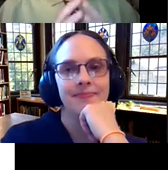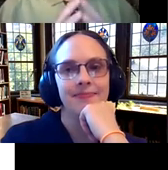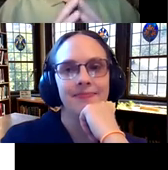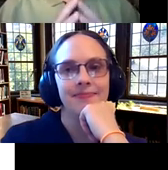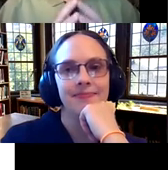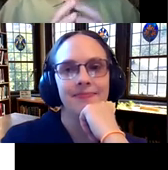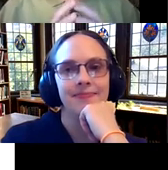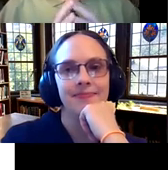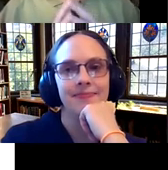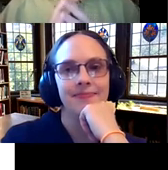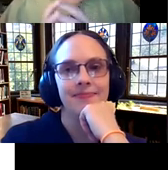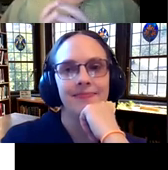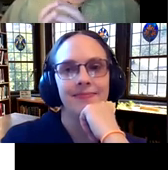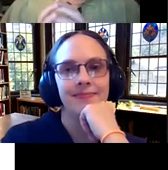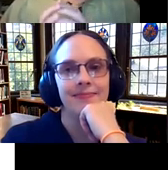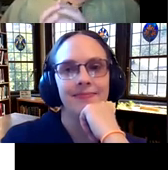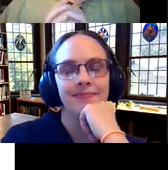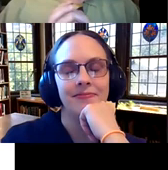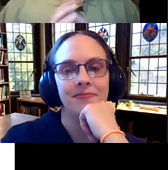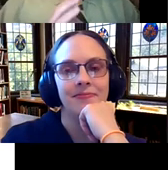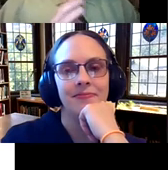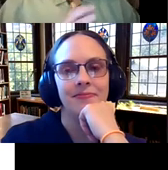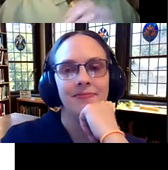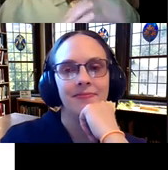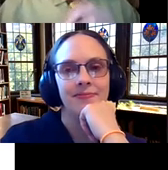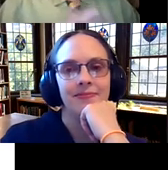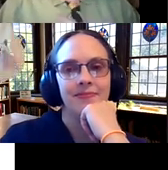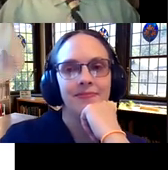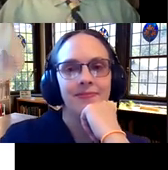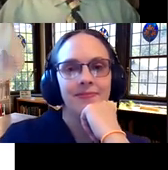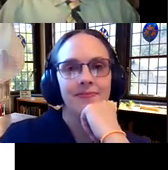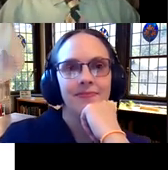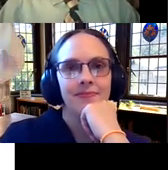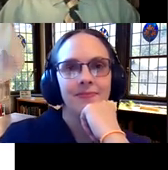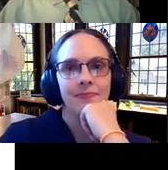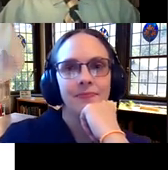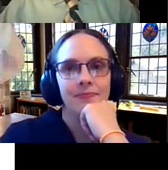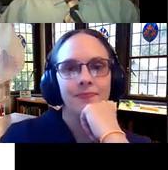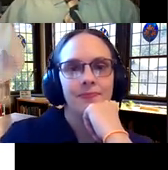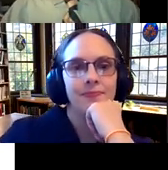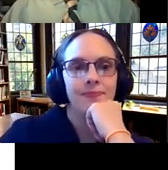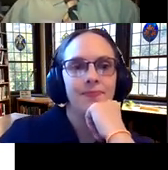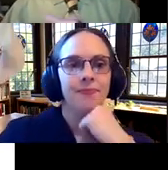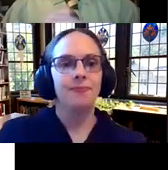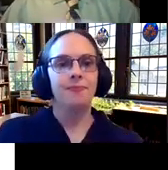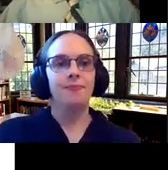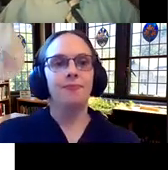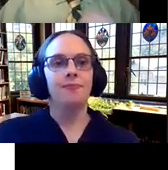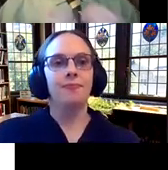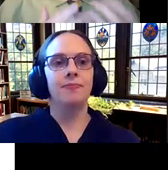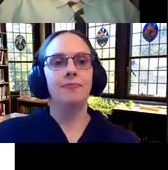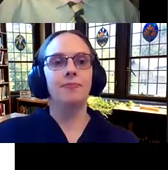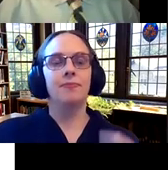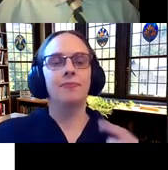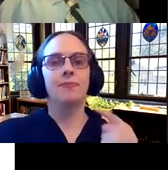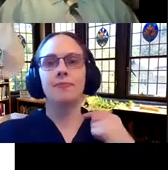But why are we Golden Eagles? Well, it's part of a slightly bigger story that after World War II, veterans came